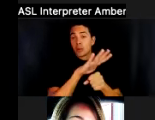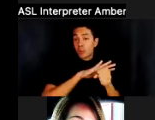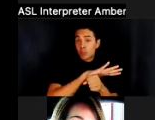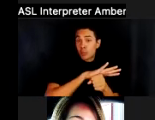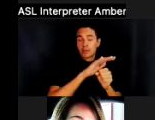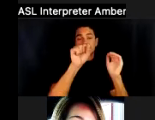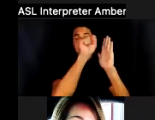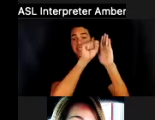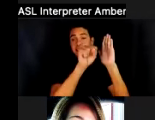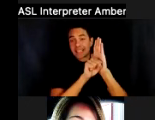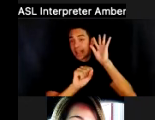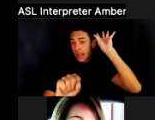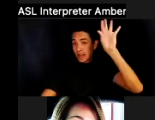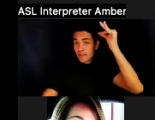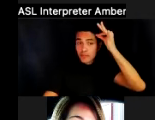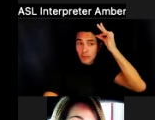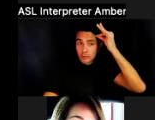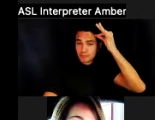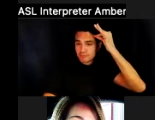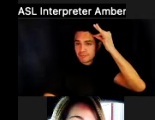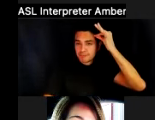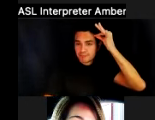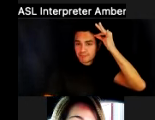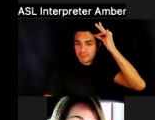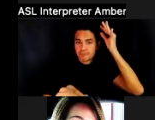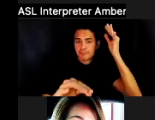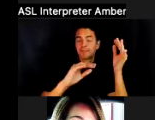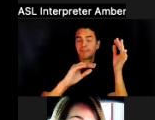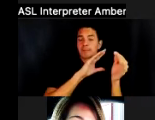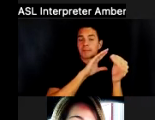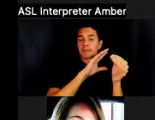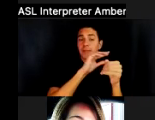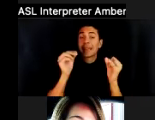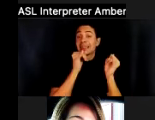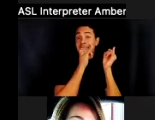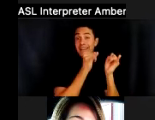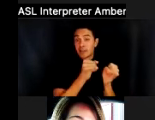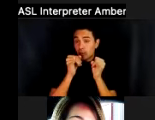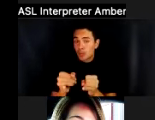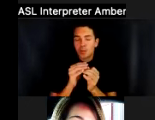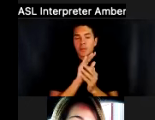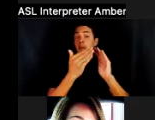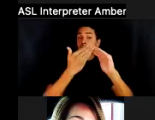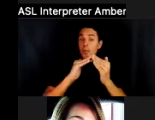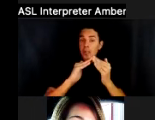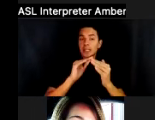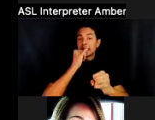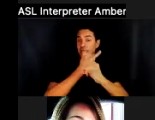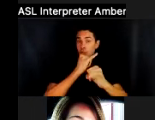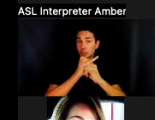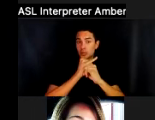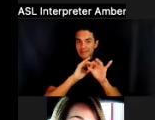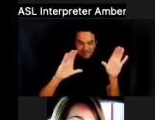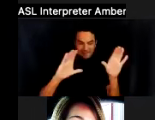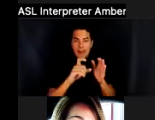and federal. And then a venue for individuals, community, and institutions to begin the process of